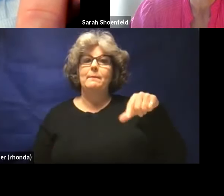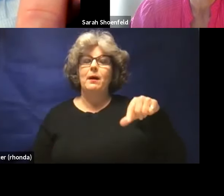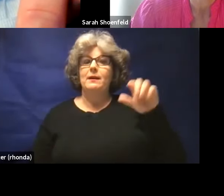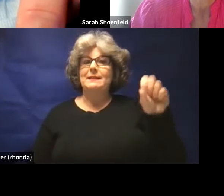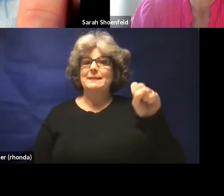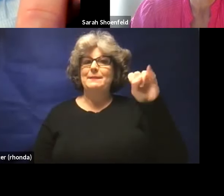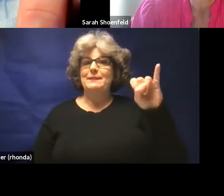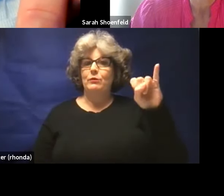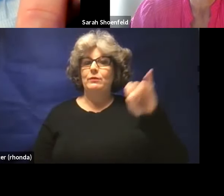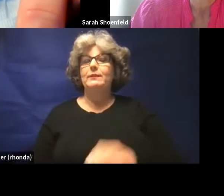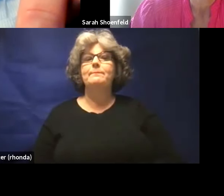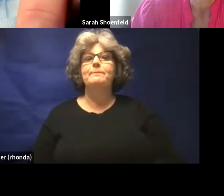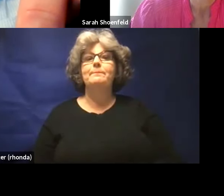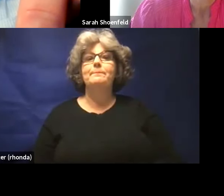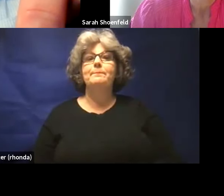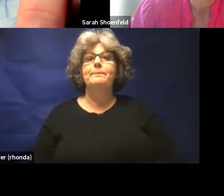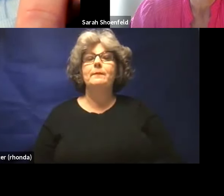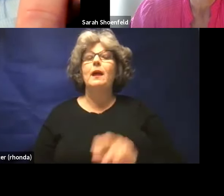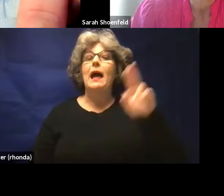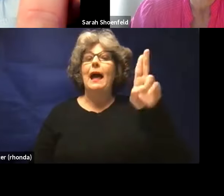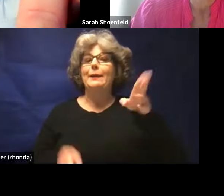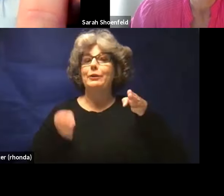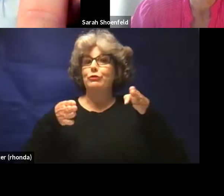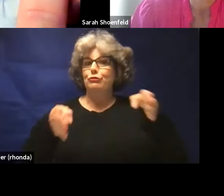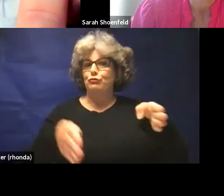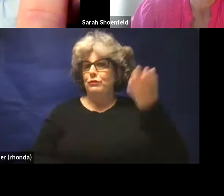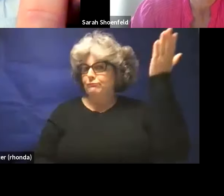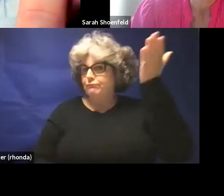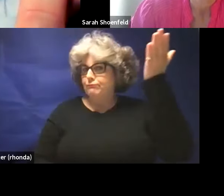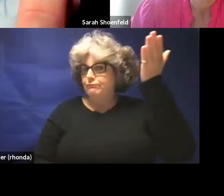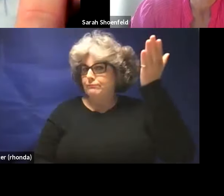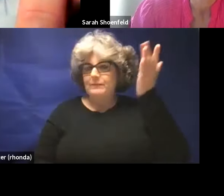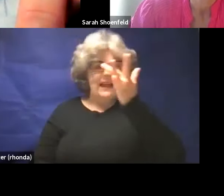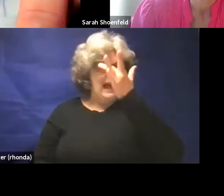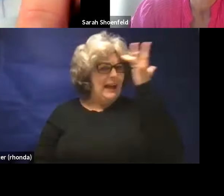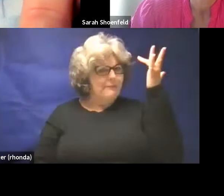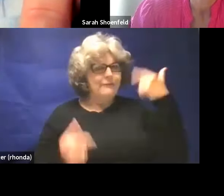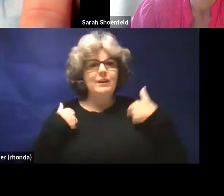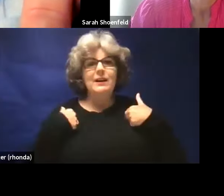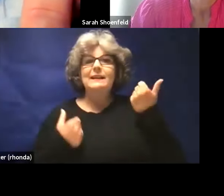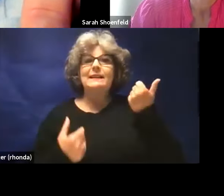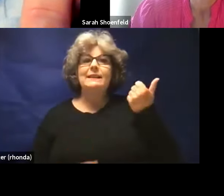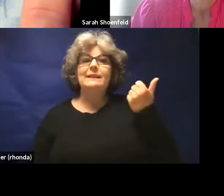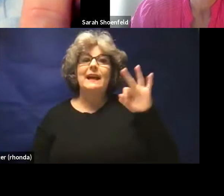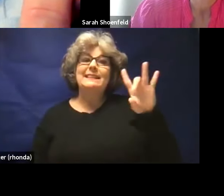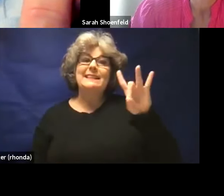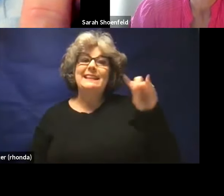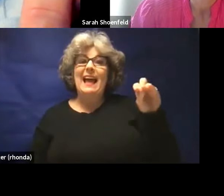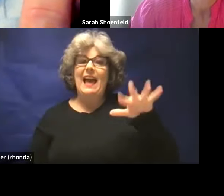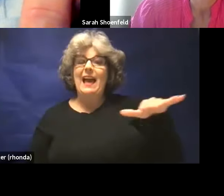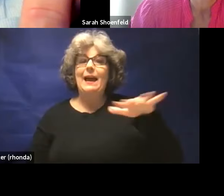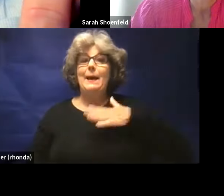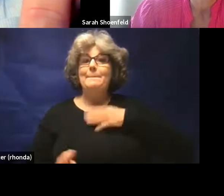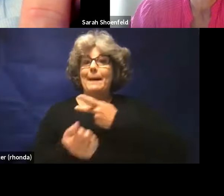Smithsonian. She did a U Street oral history project. And I forgot, I did back in the mid 80s, I did